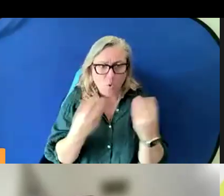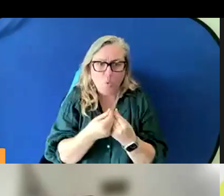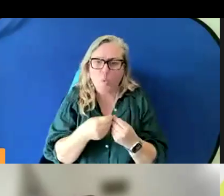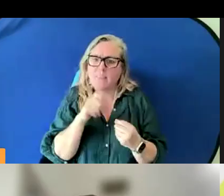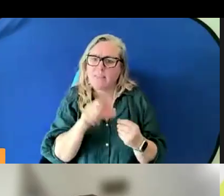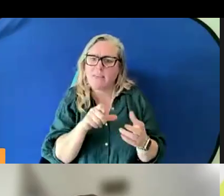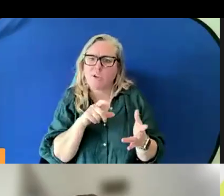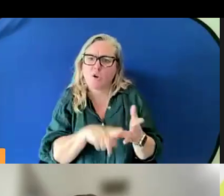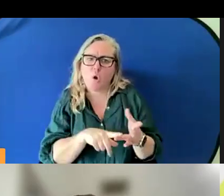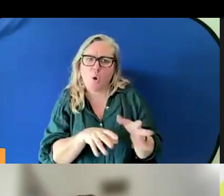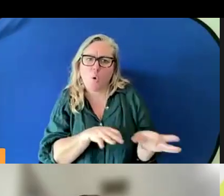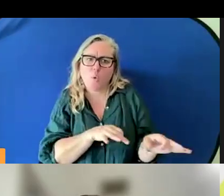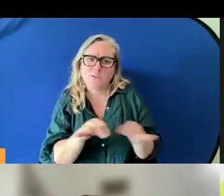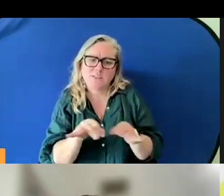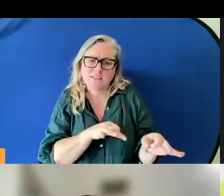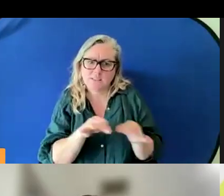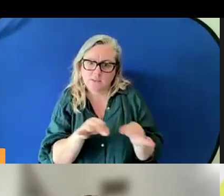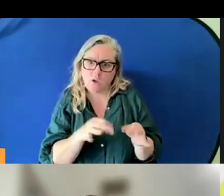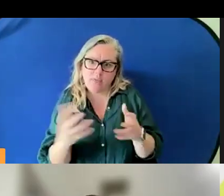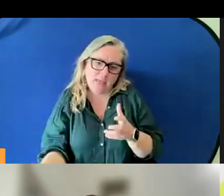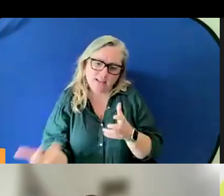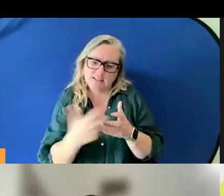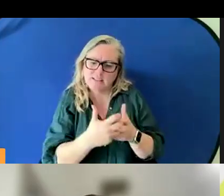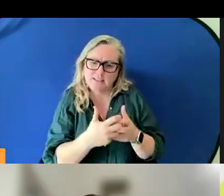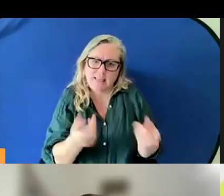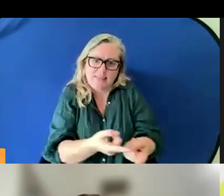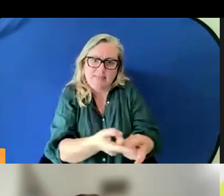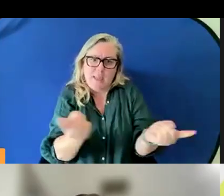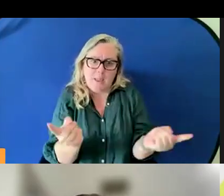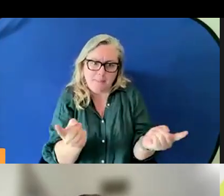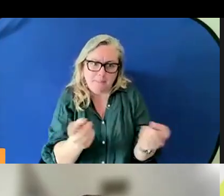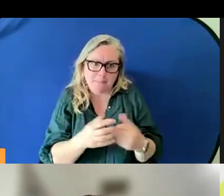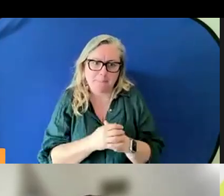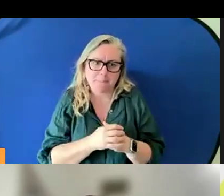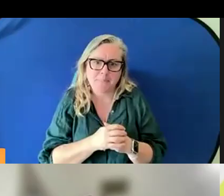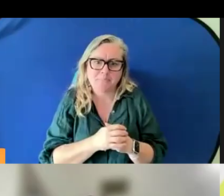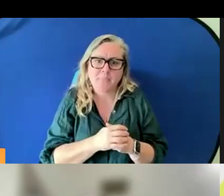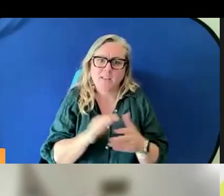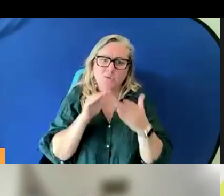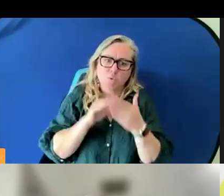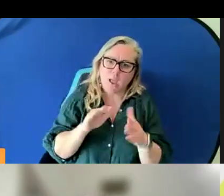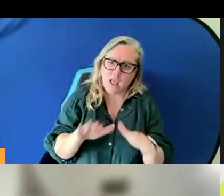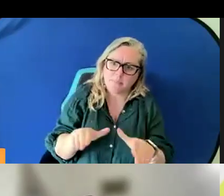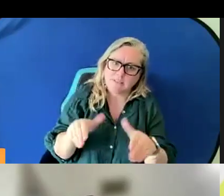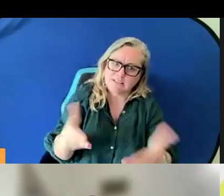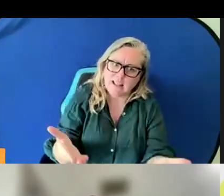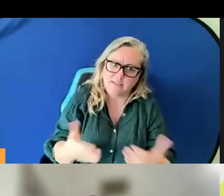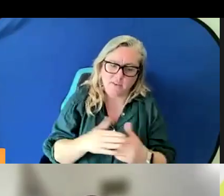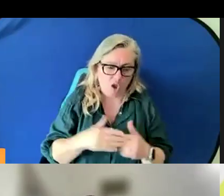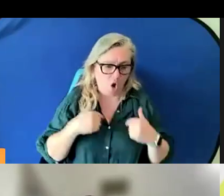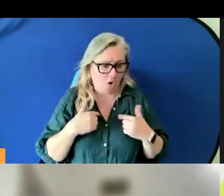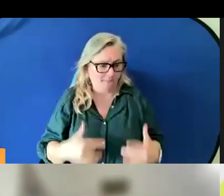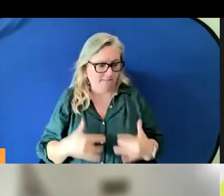co-designers such as helped us deliver. I felt like